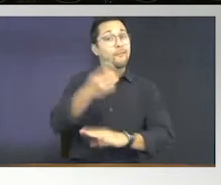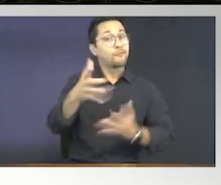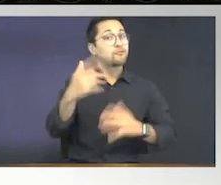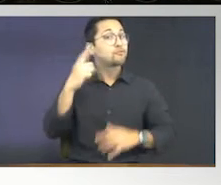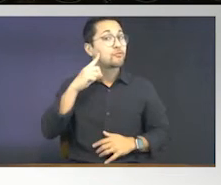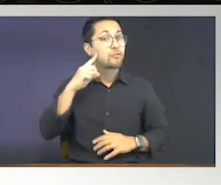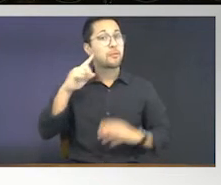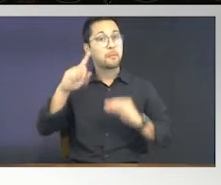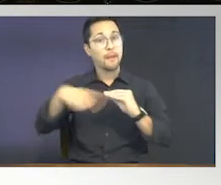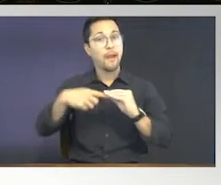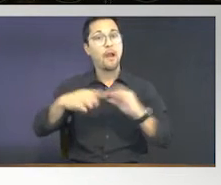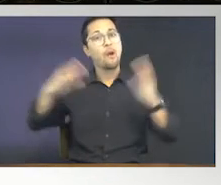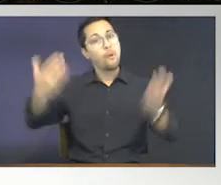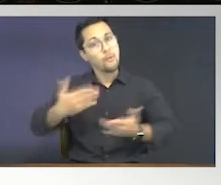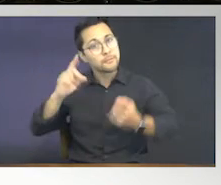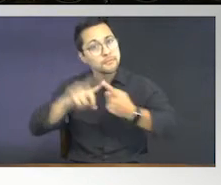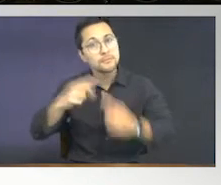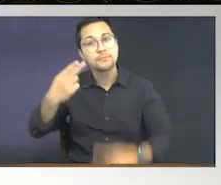Welcome to Holland.